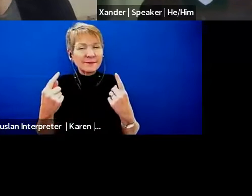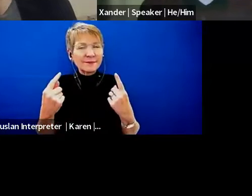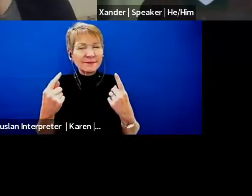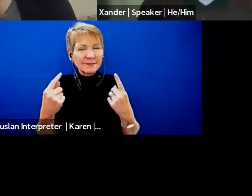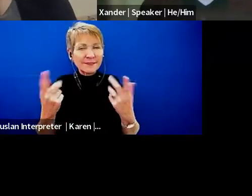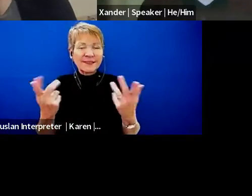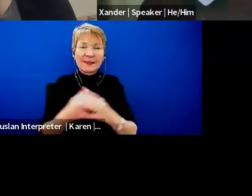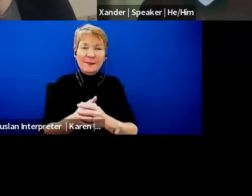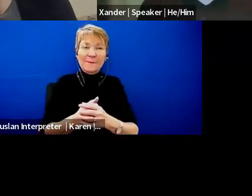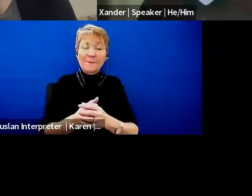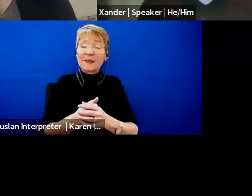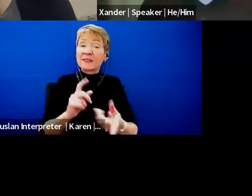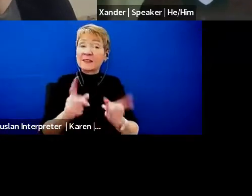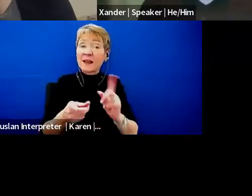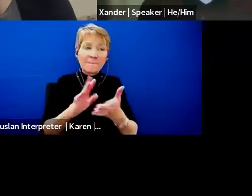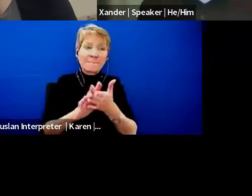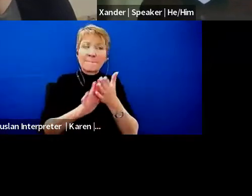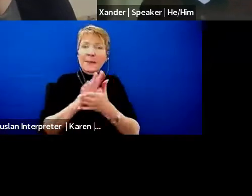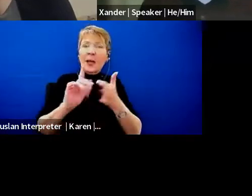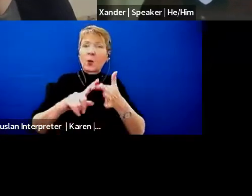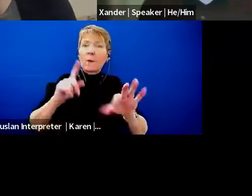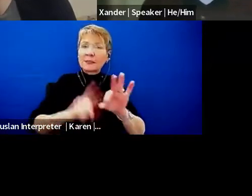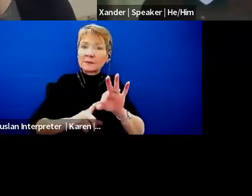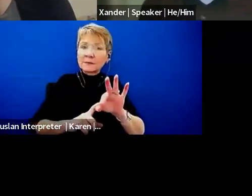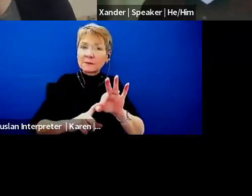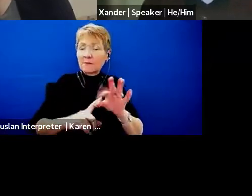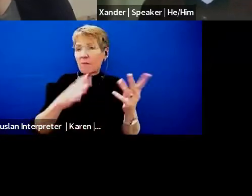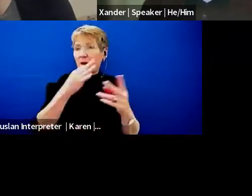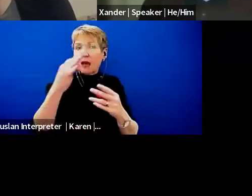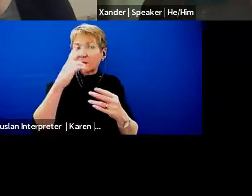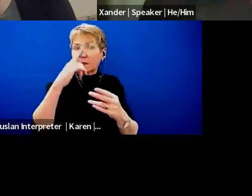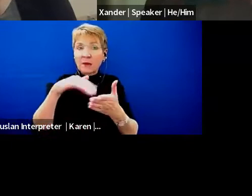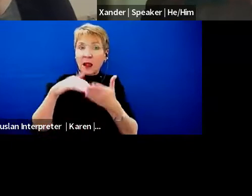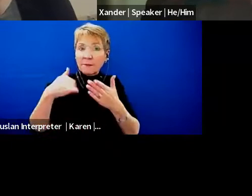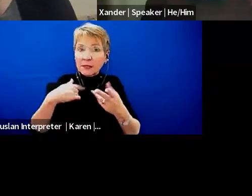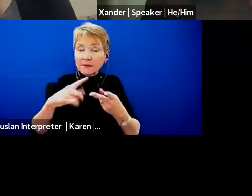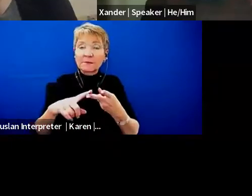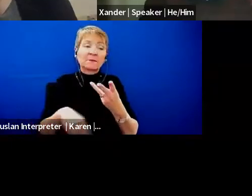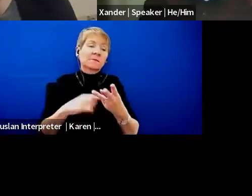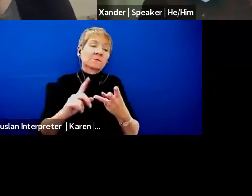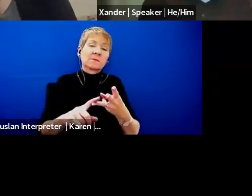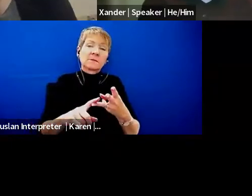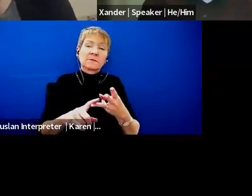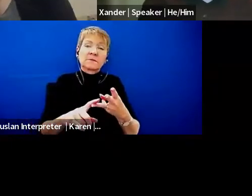Sometimes this was by using equipment or asking people for help or completely switching the activity together.